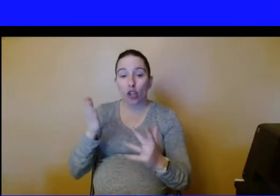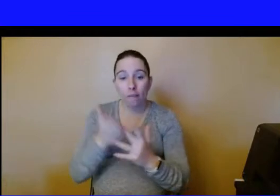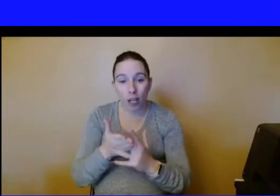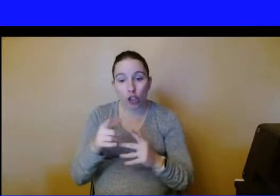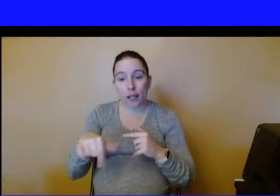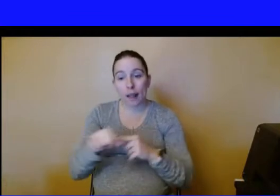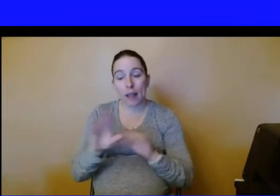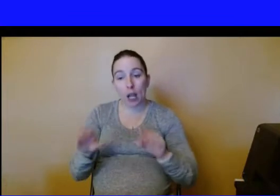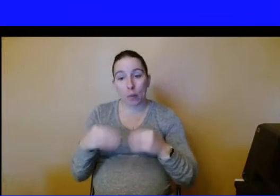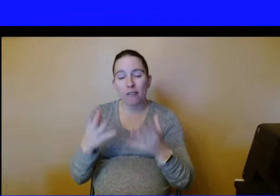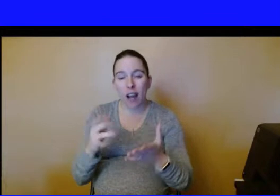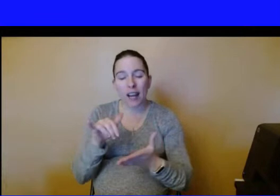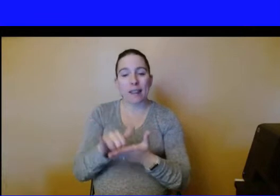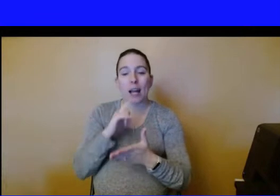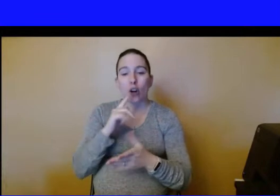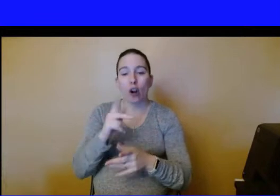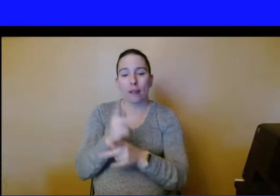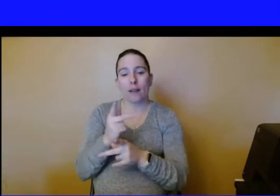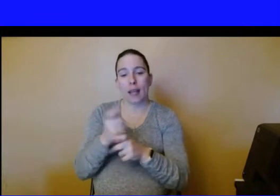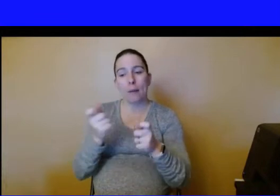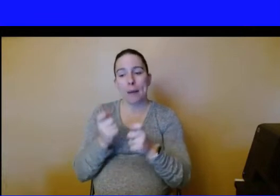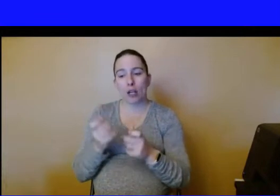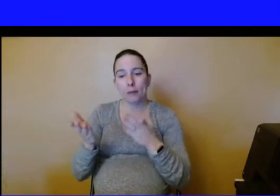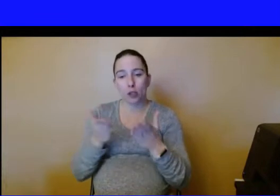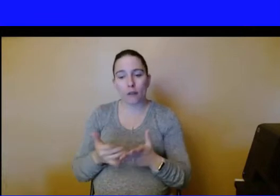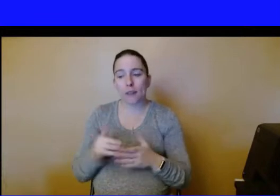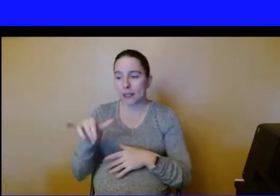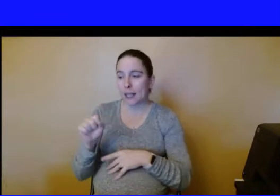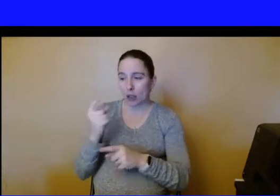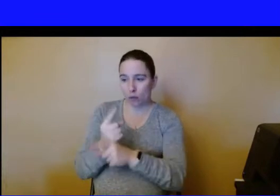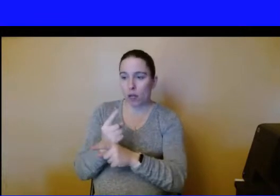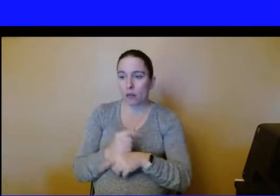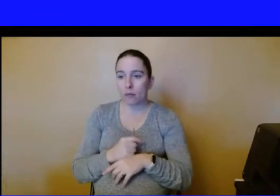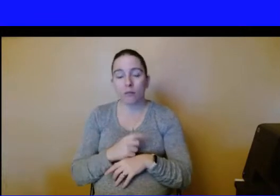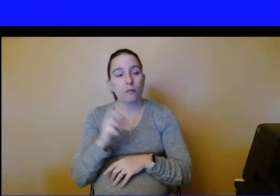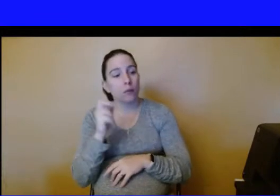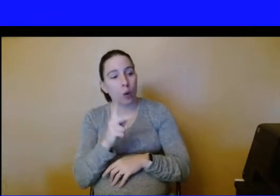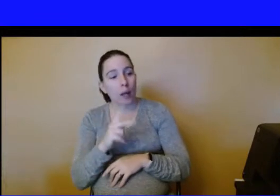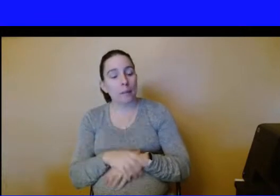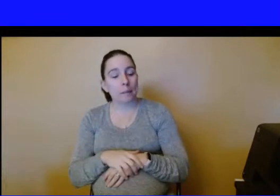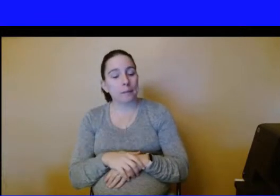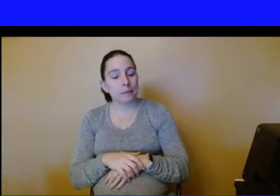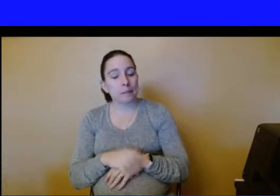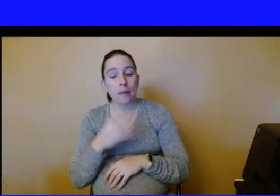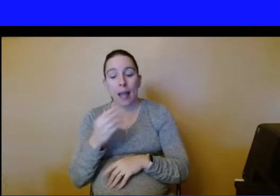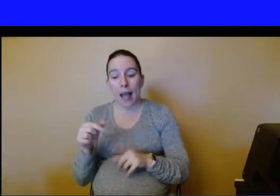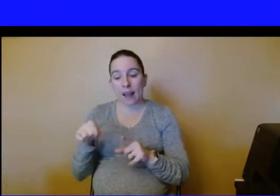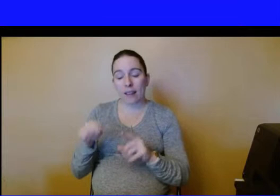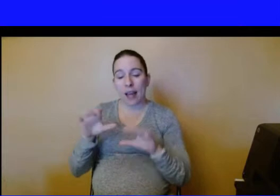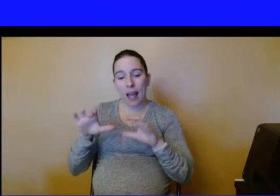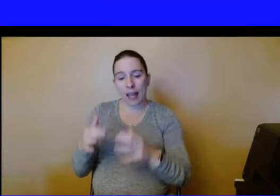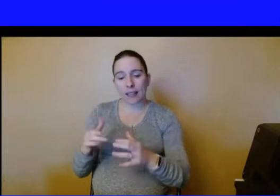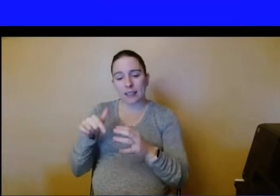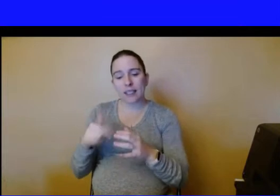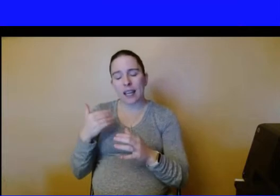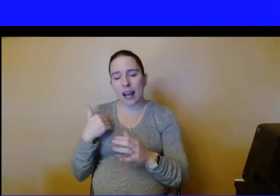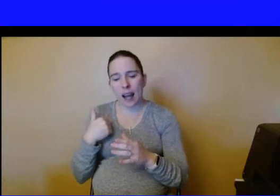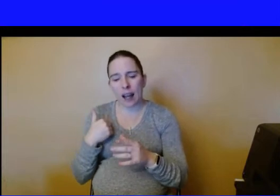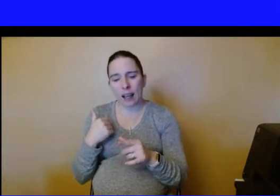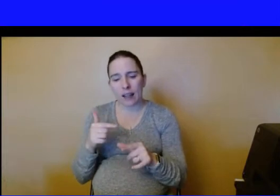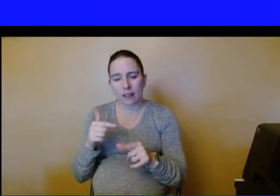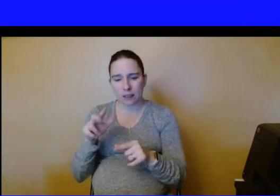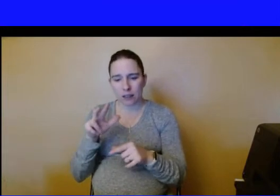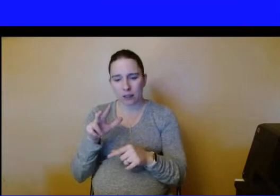and a Medicaid health home. Is that part of this as well, or? The CBC